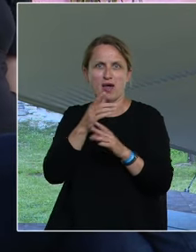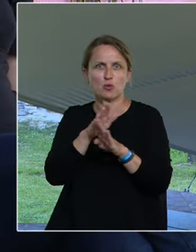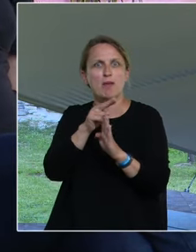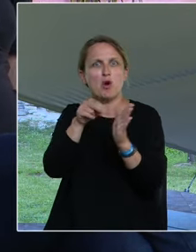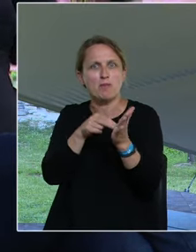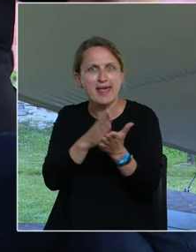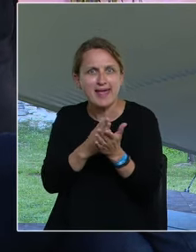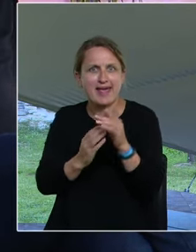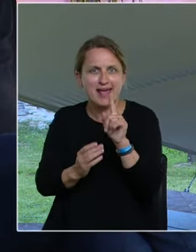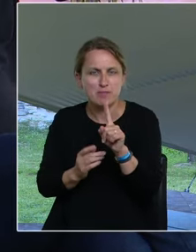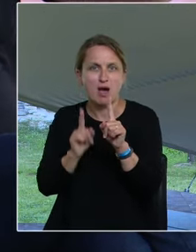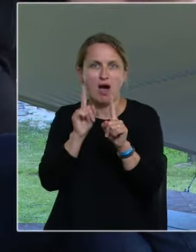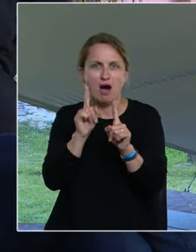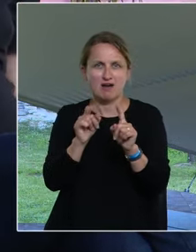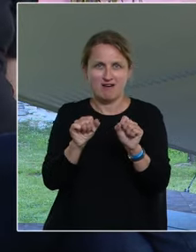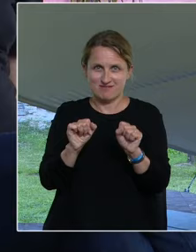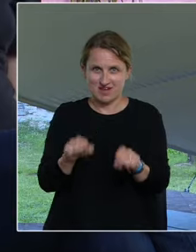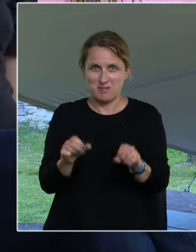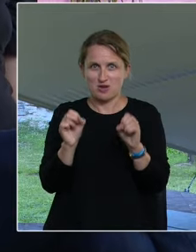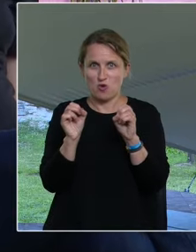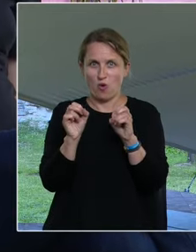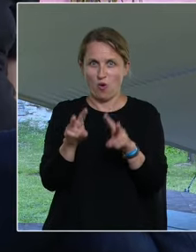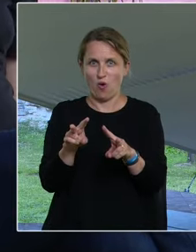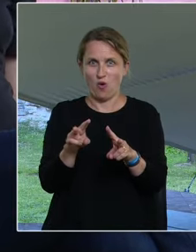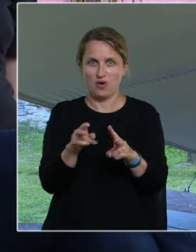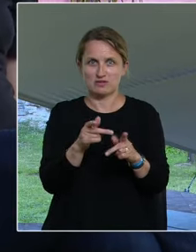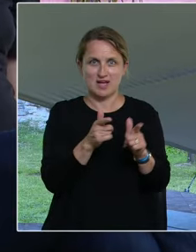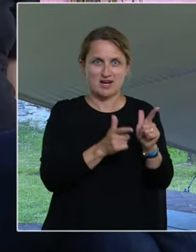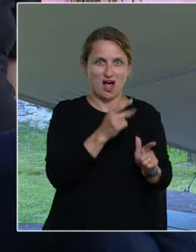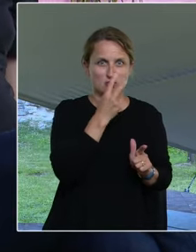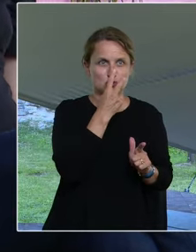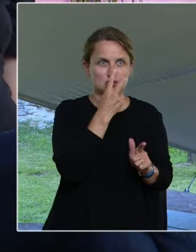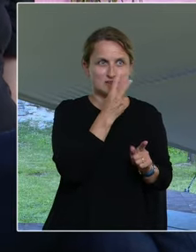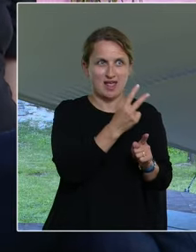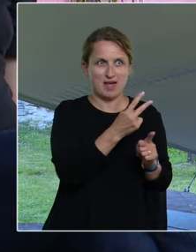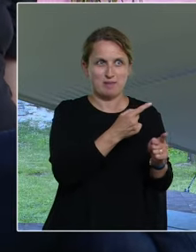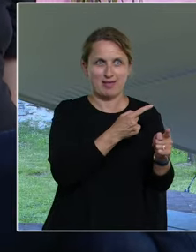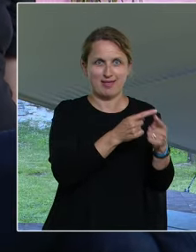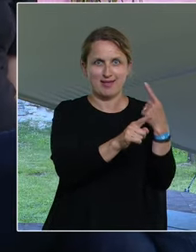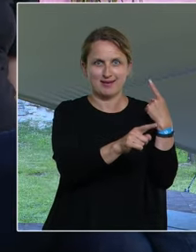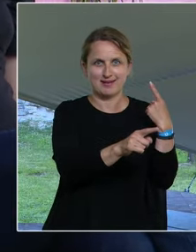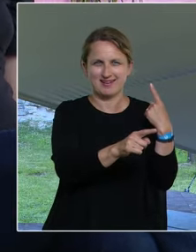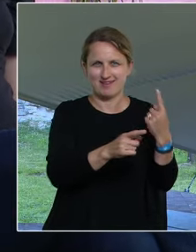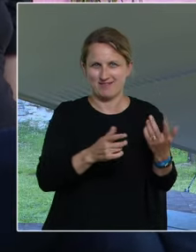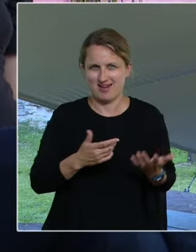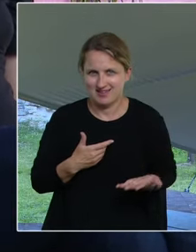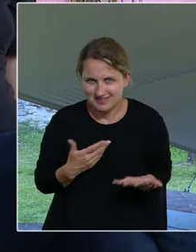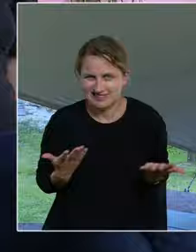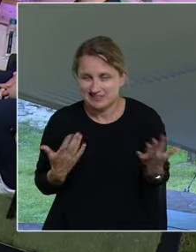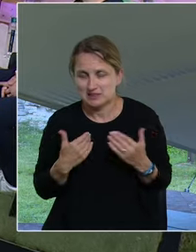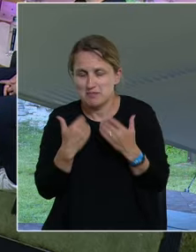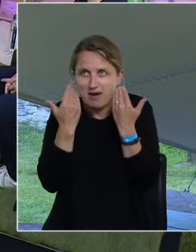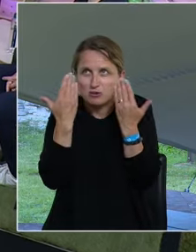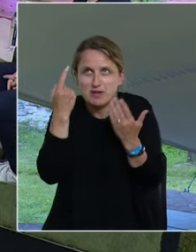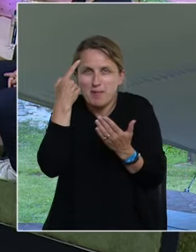potential perceived reality fragmentation is a problem. Mm-hmm. I can't imagine problematic scenarios